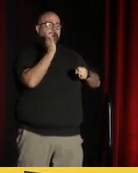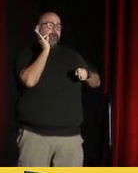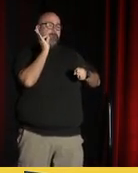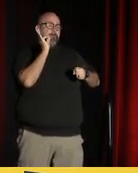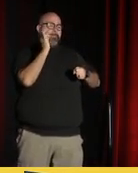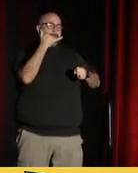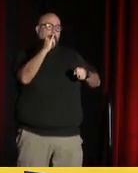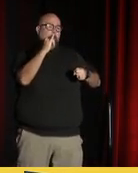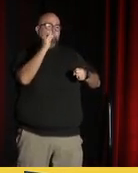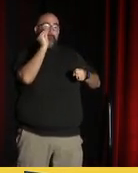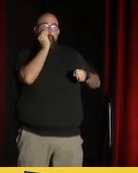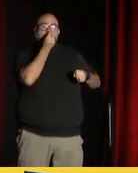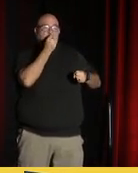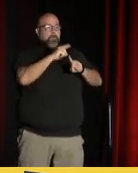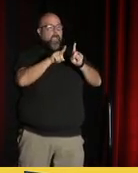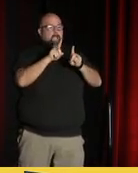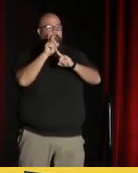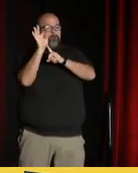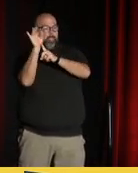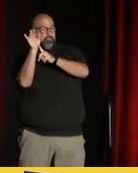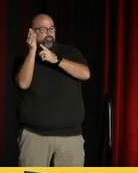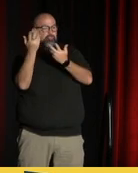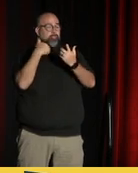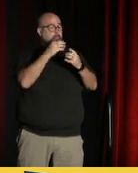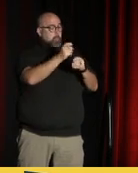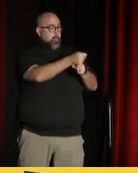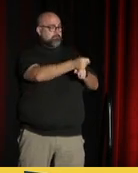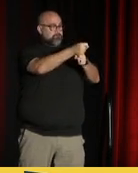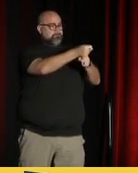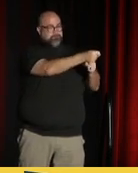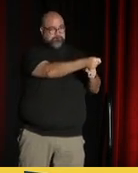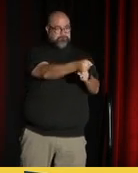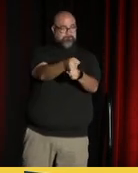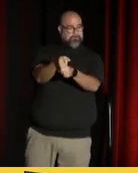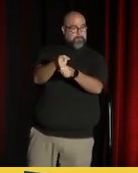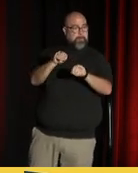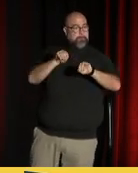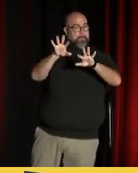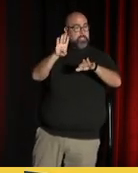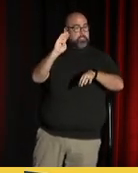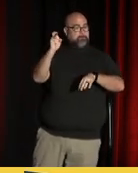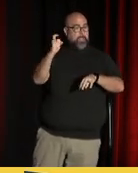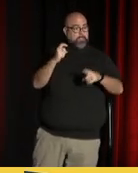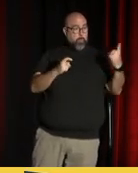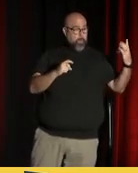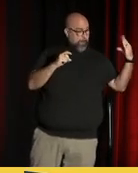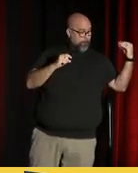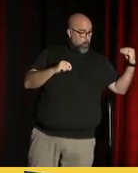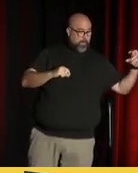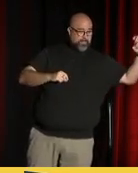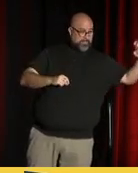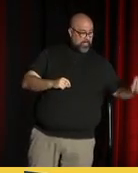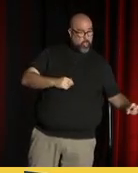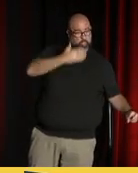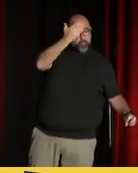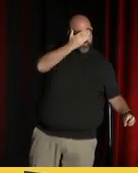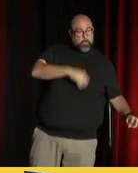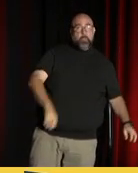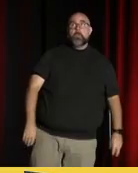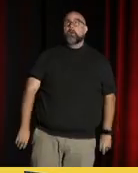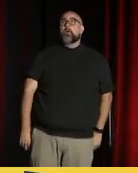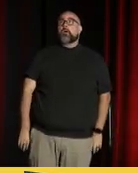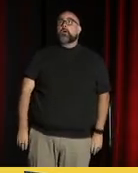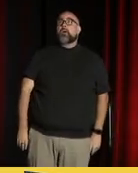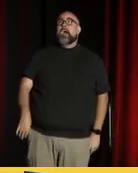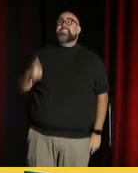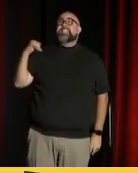flowers. And I walked in the room with this big bouquet of flowers and my magic box, and this little boy sitting on the front row looks at me and he